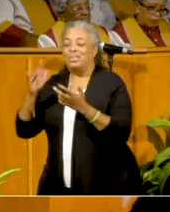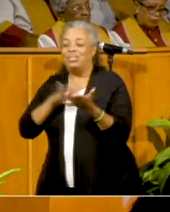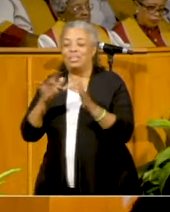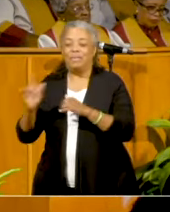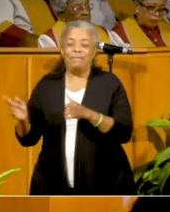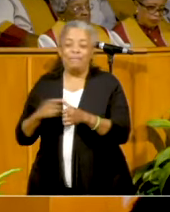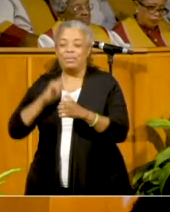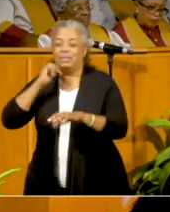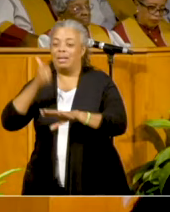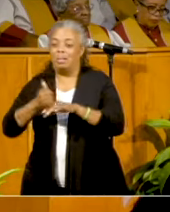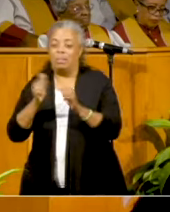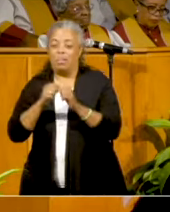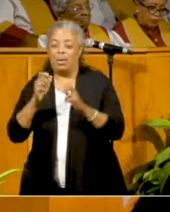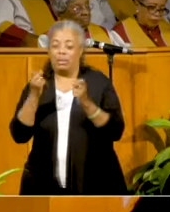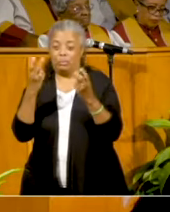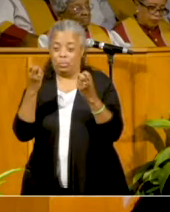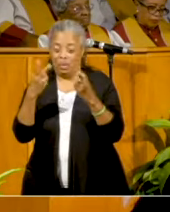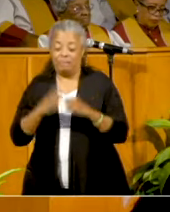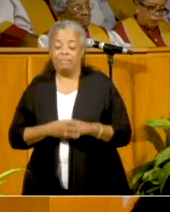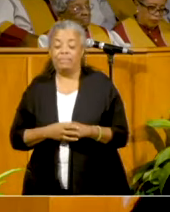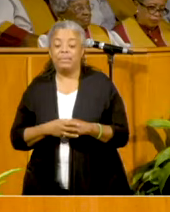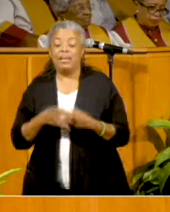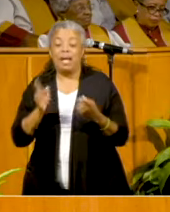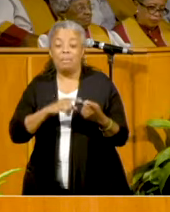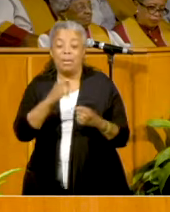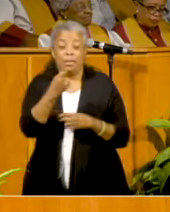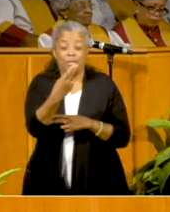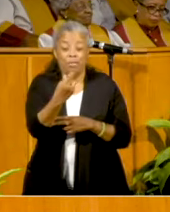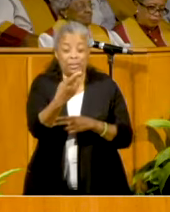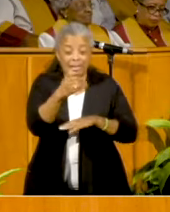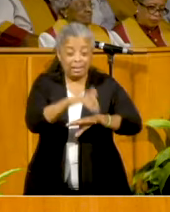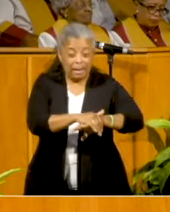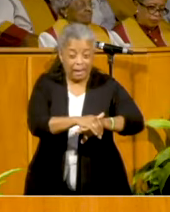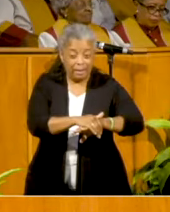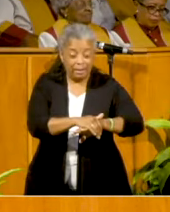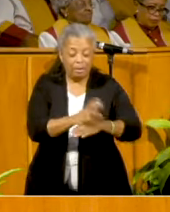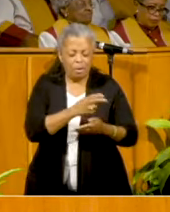disciples. It's Thursday of Holy Week.